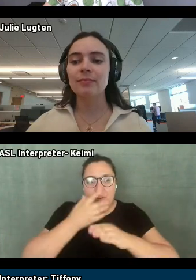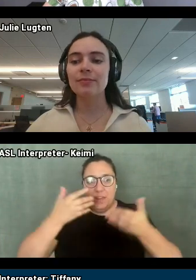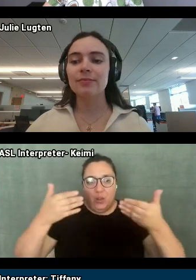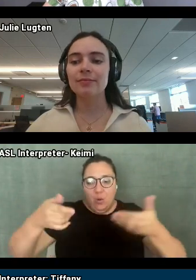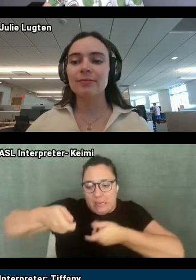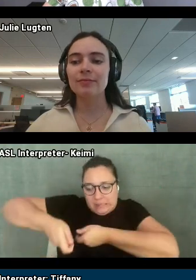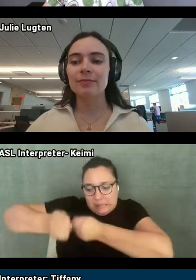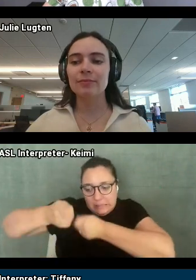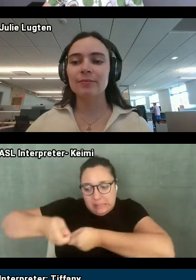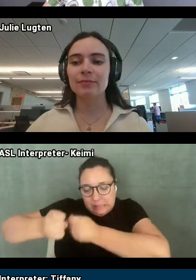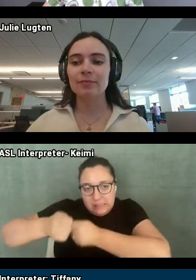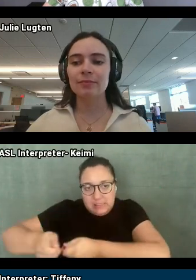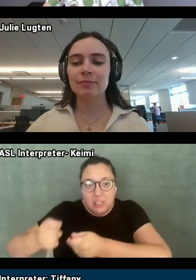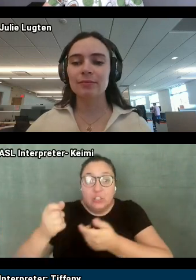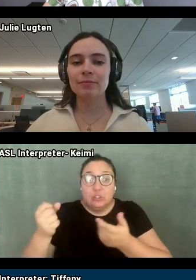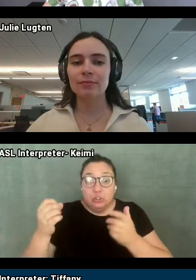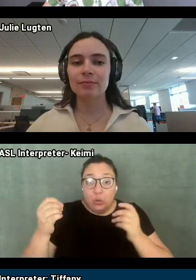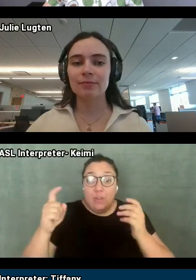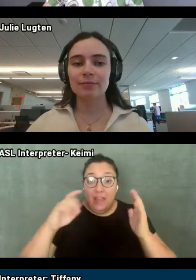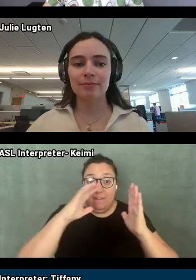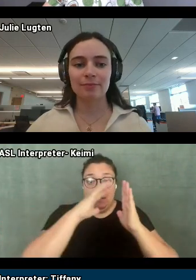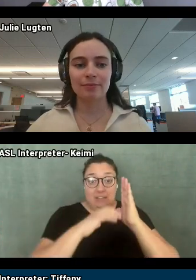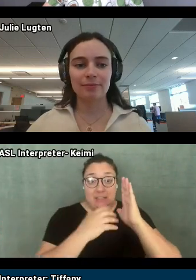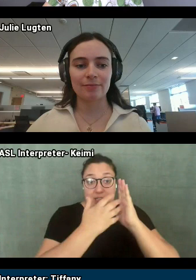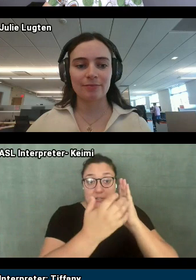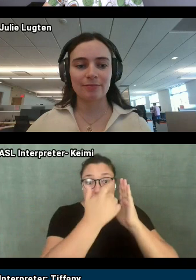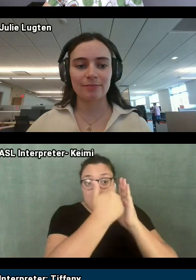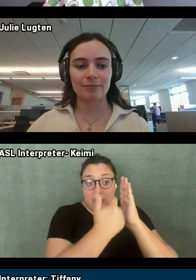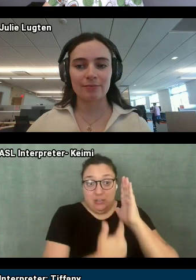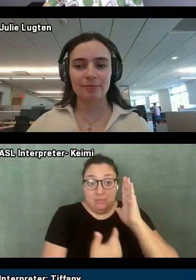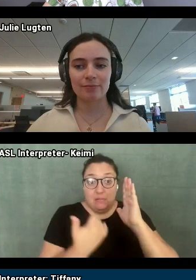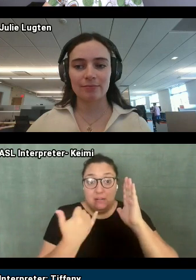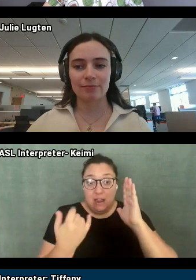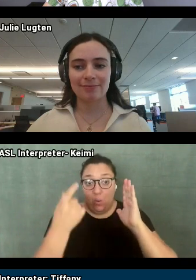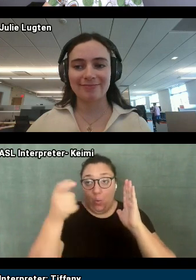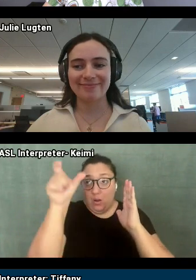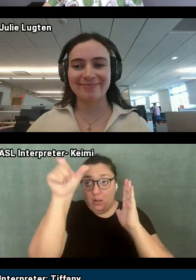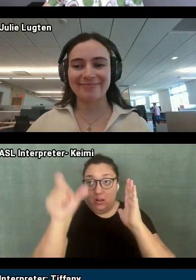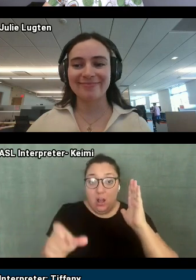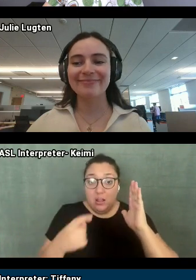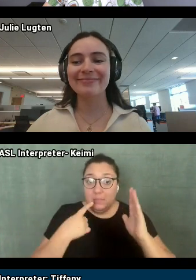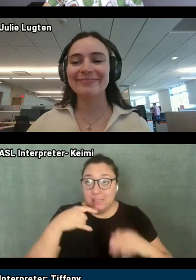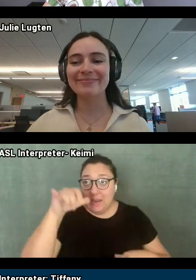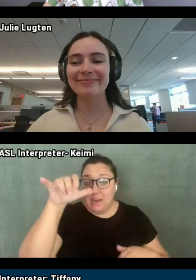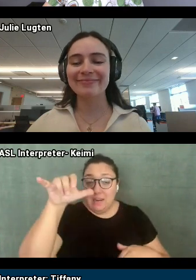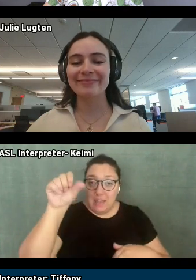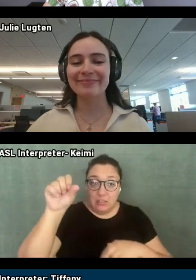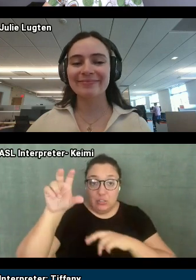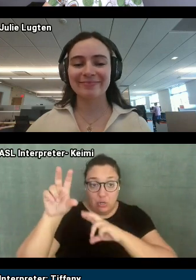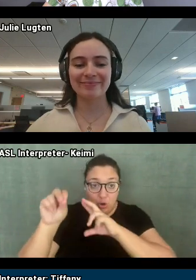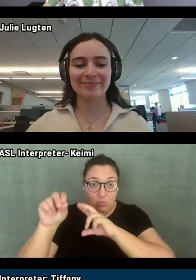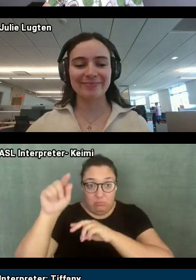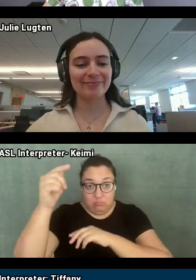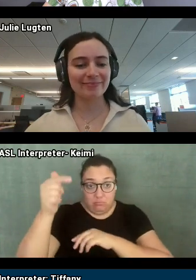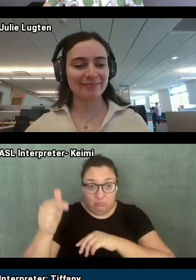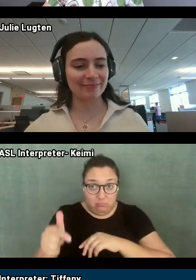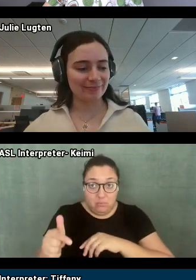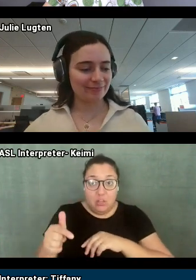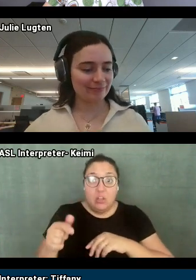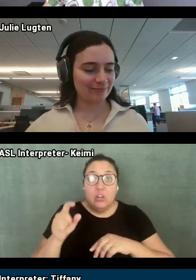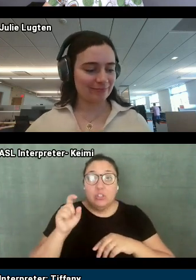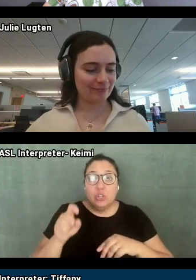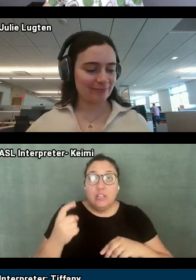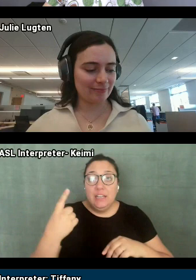it's set up in their spreadsheet now. One column with a checkbox in each. So they needed one